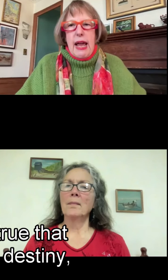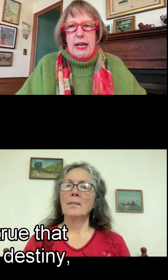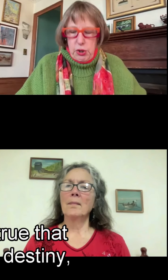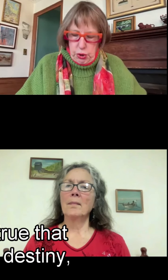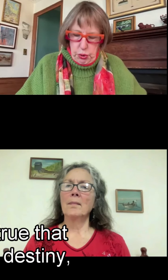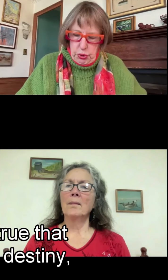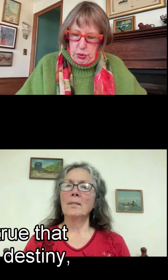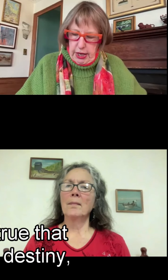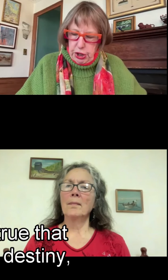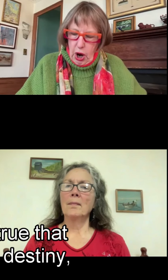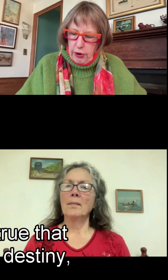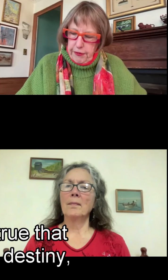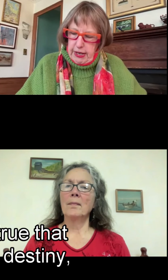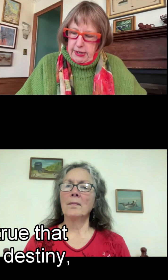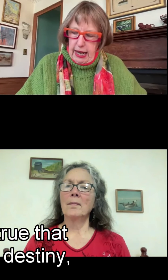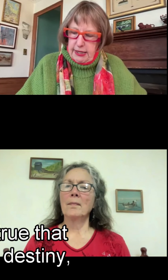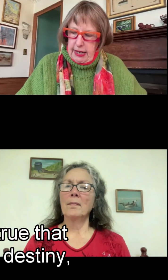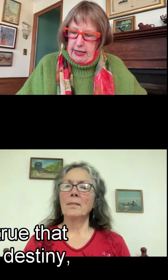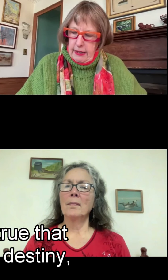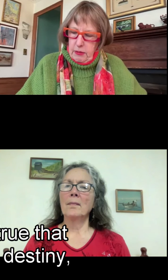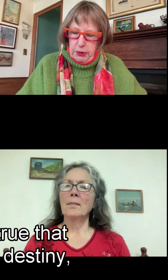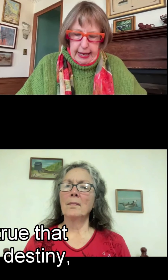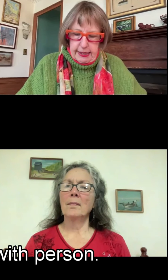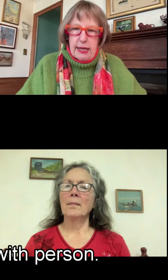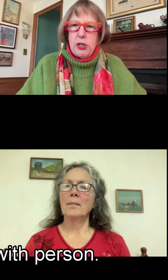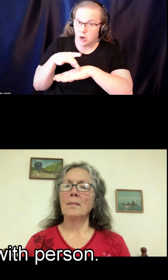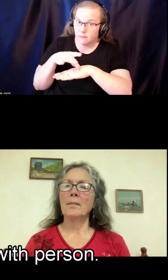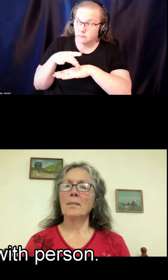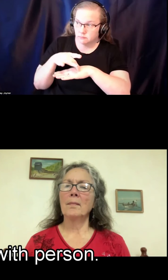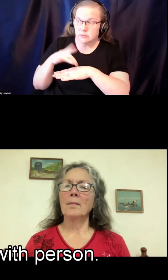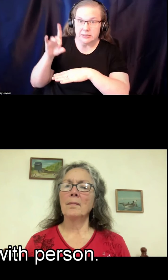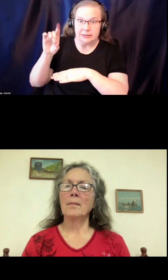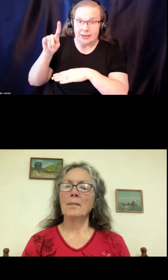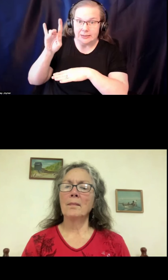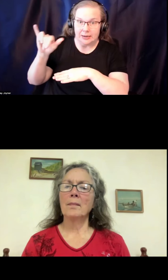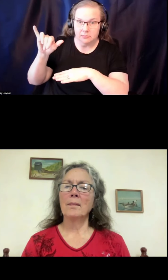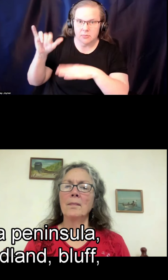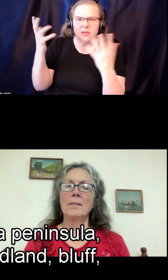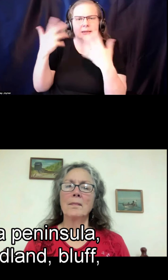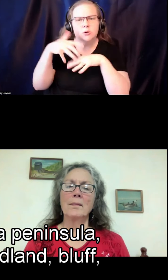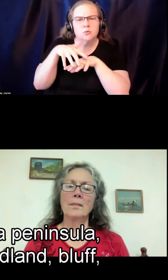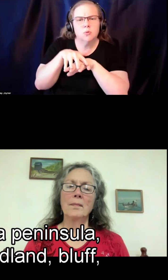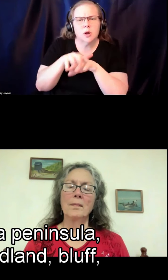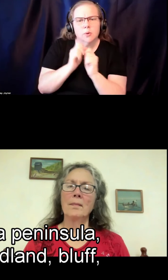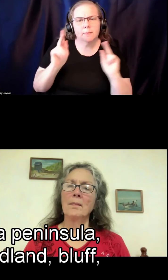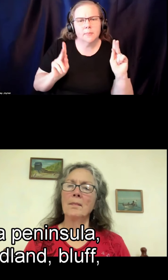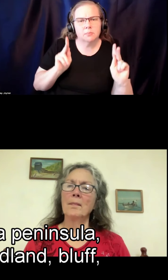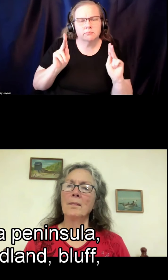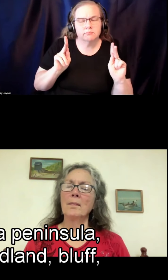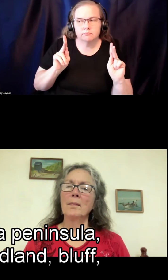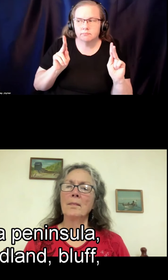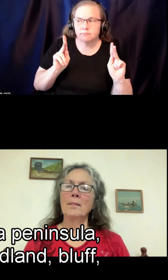Let's say it's true that geography is destiny, place entwined with person. Would living on a